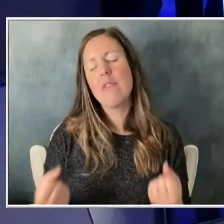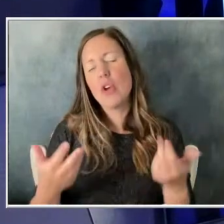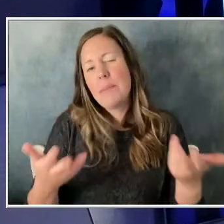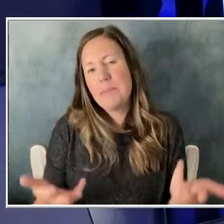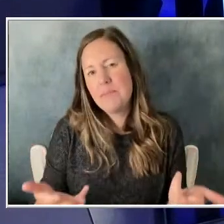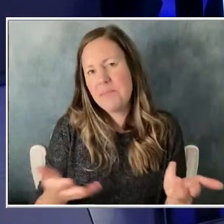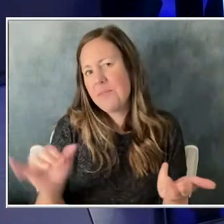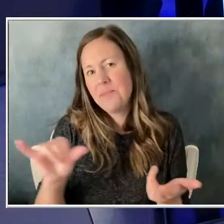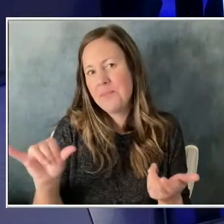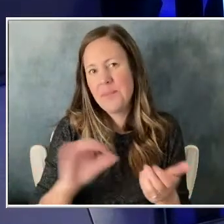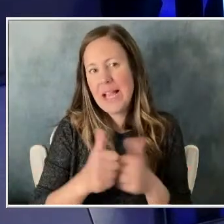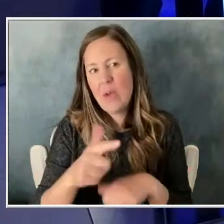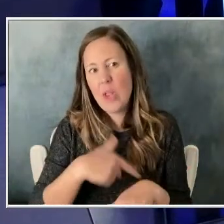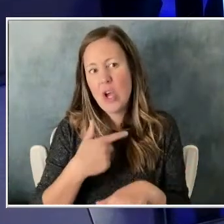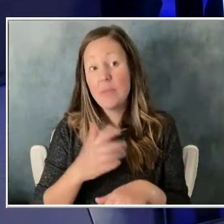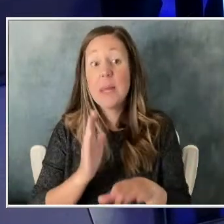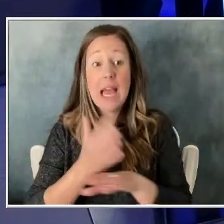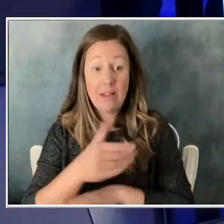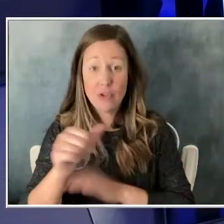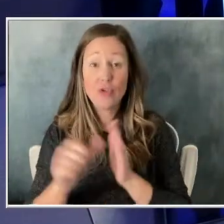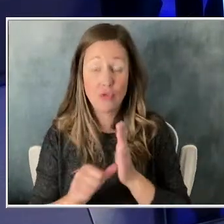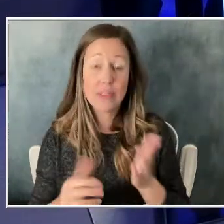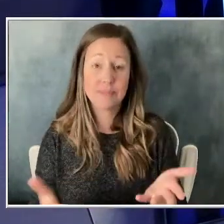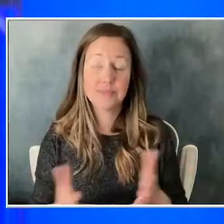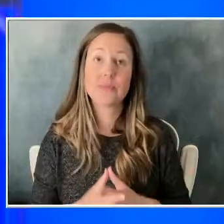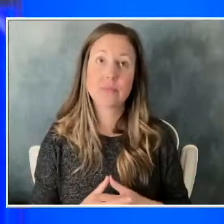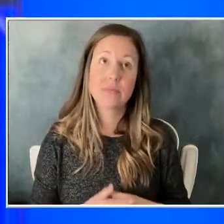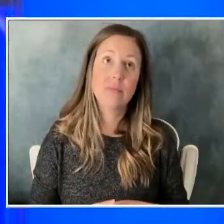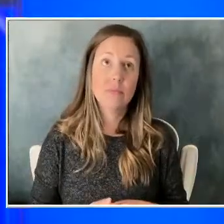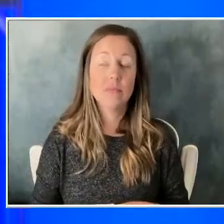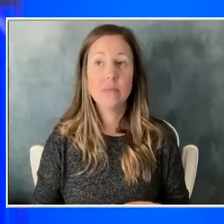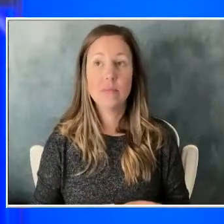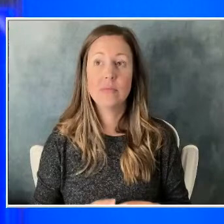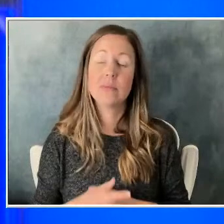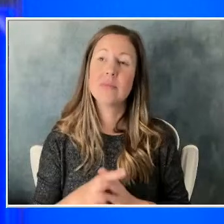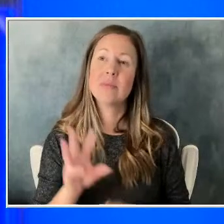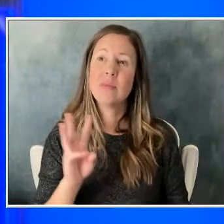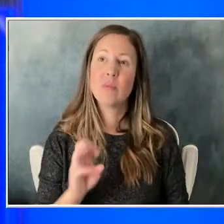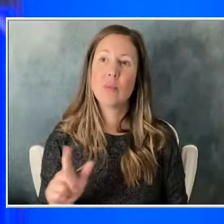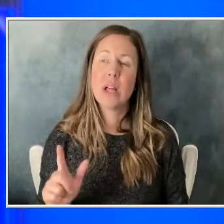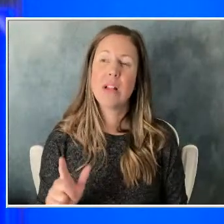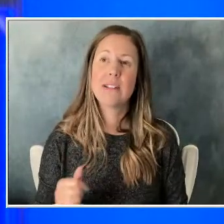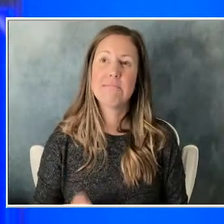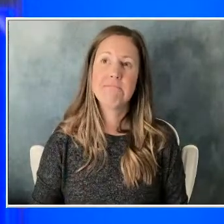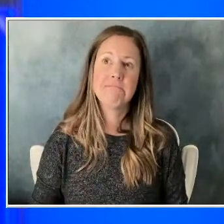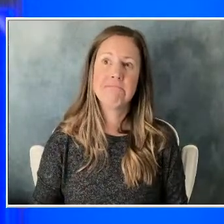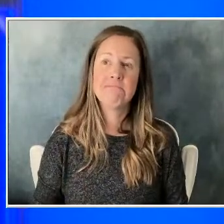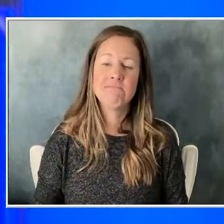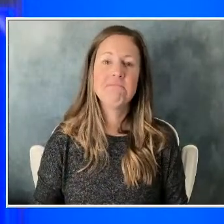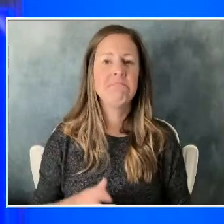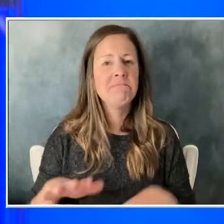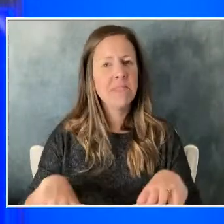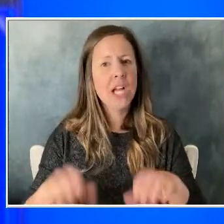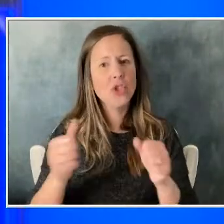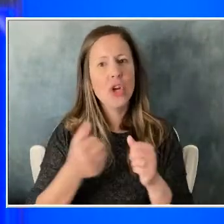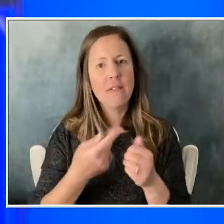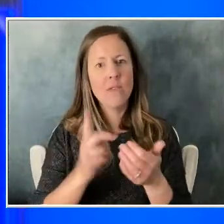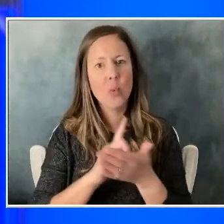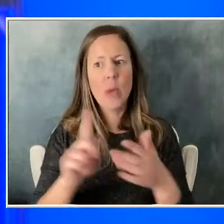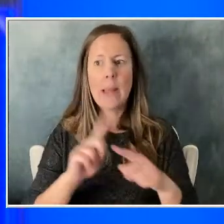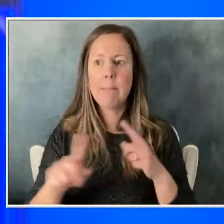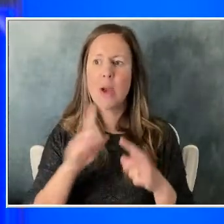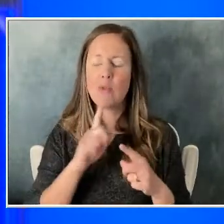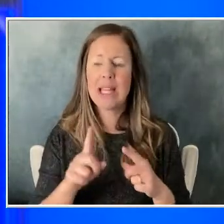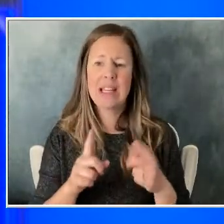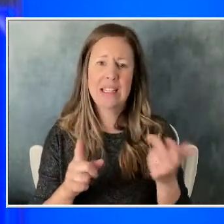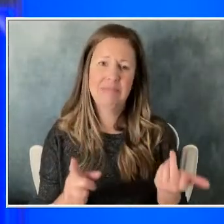took. After surgery? Yes. Well, it took a few weeks, but honestly, for